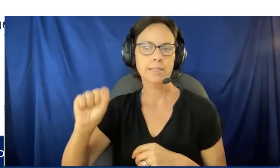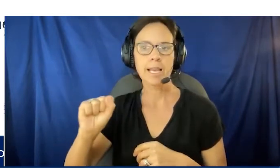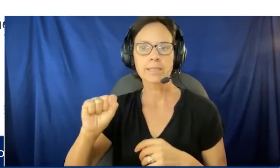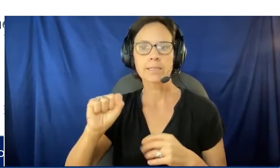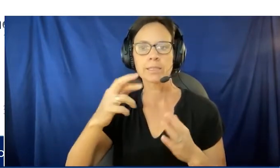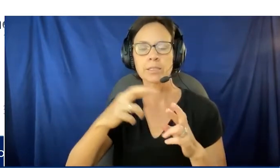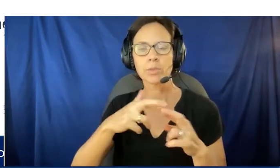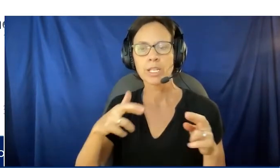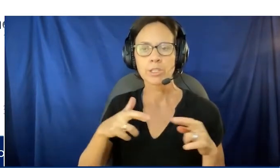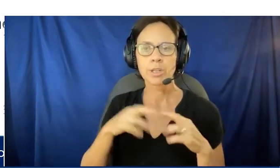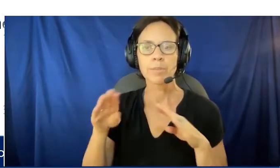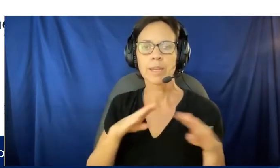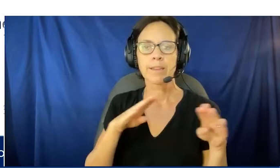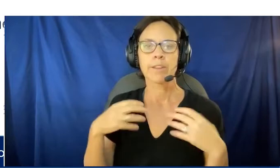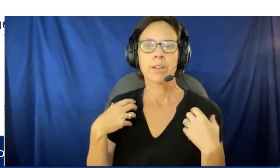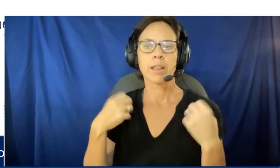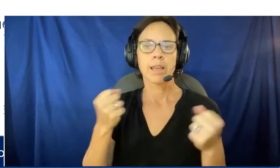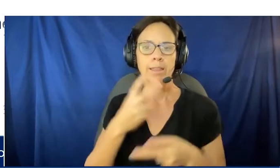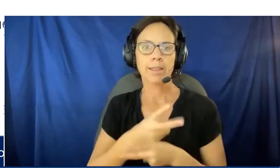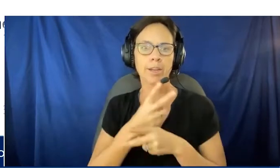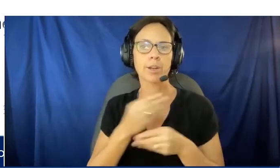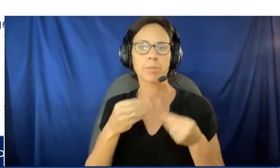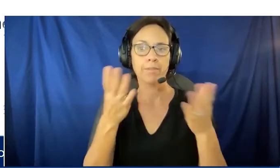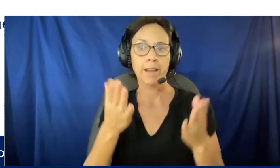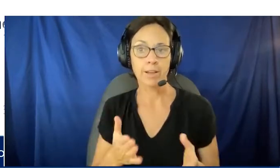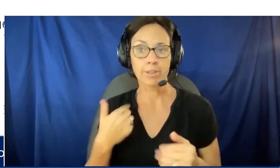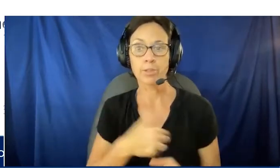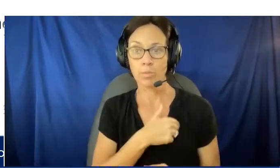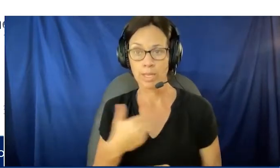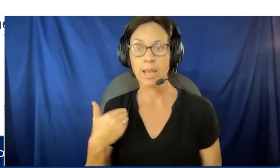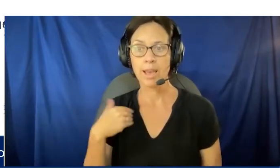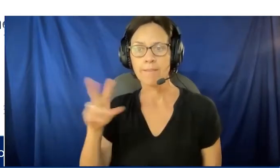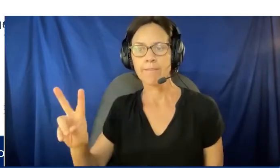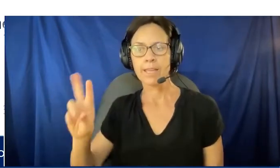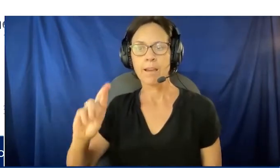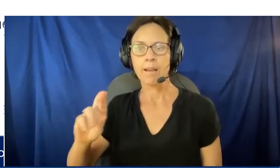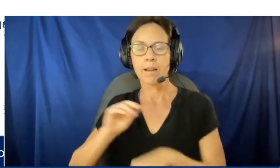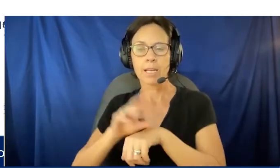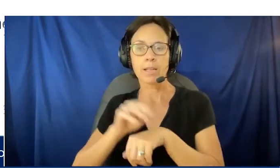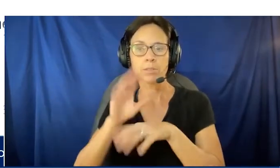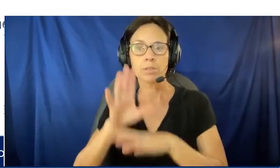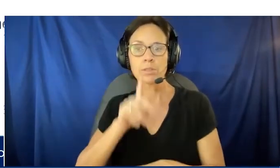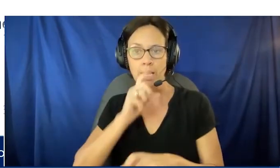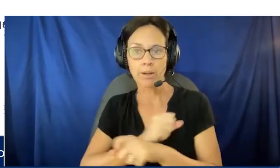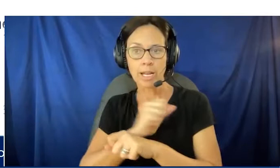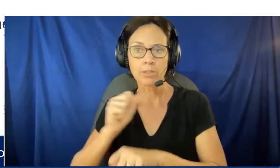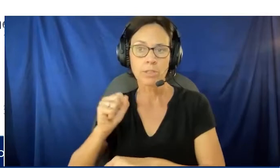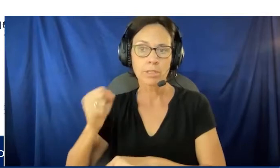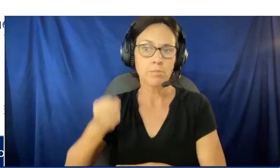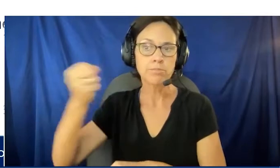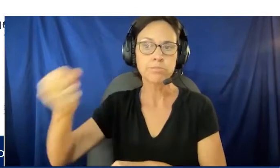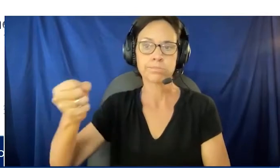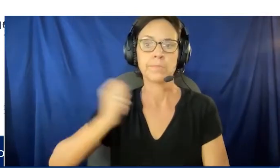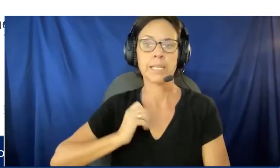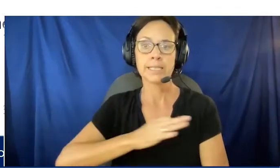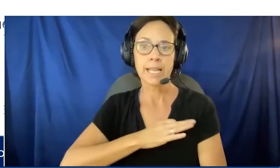Care Providers, we have VR counselors that staff each clinic, and you